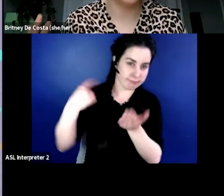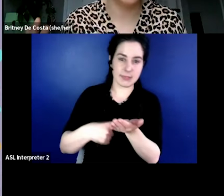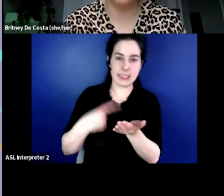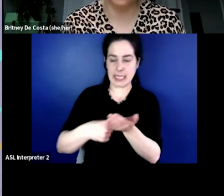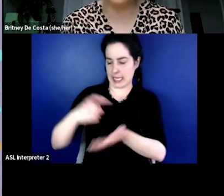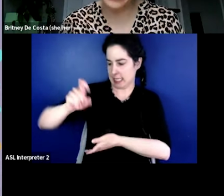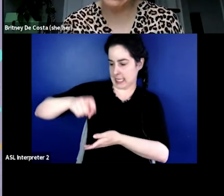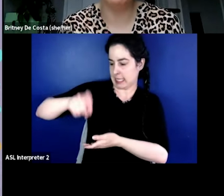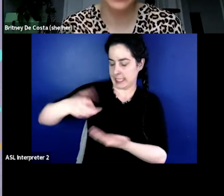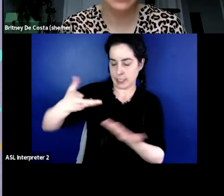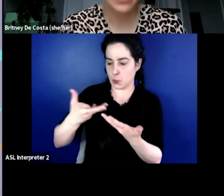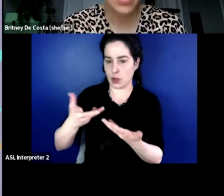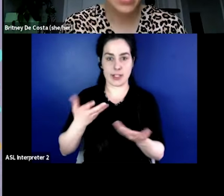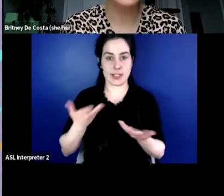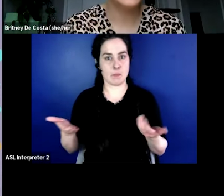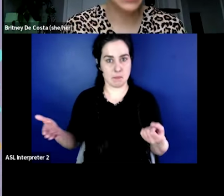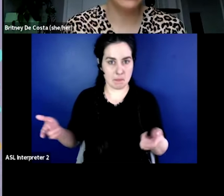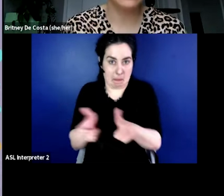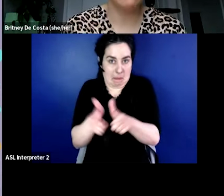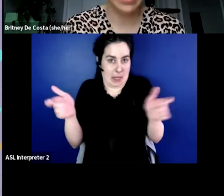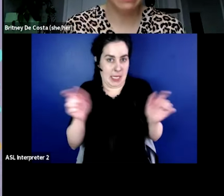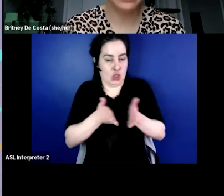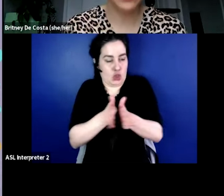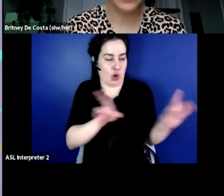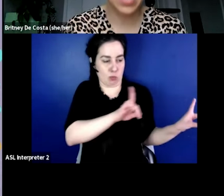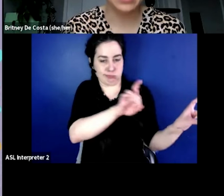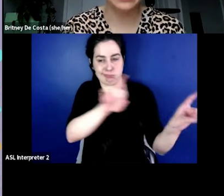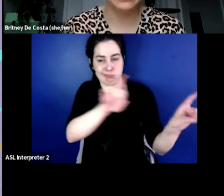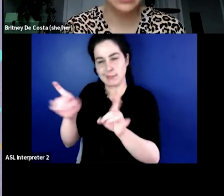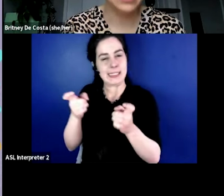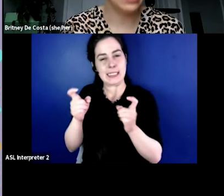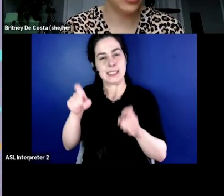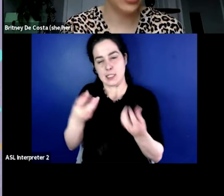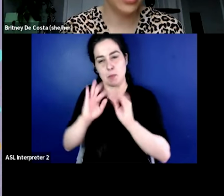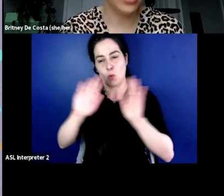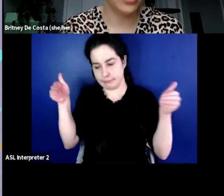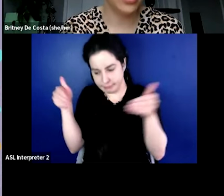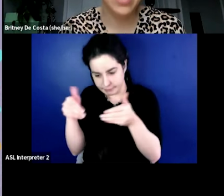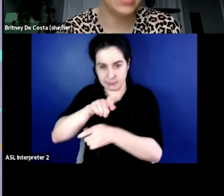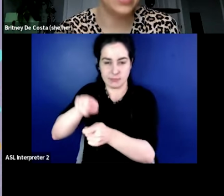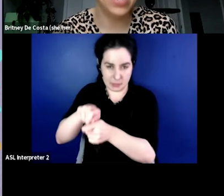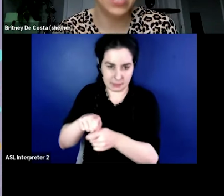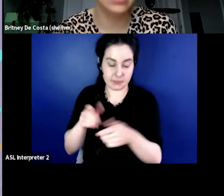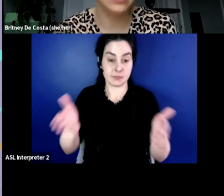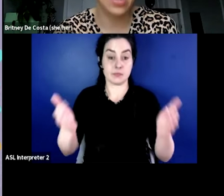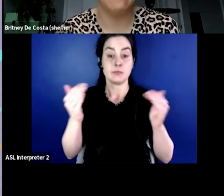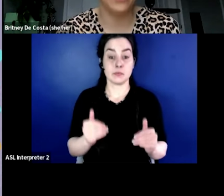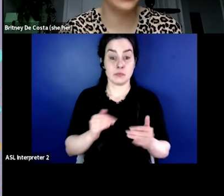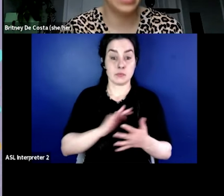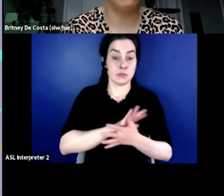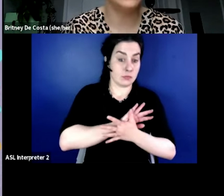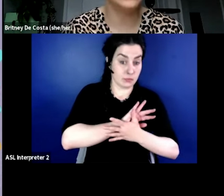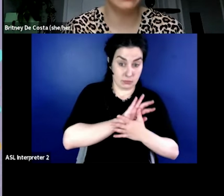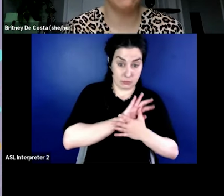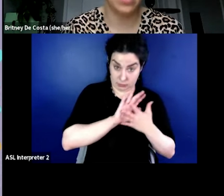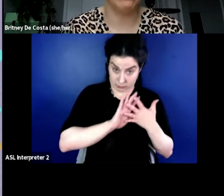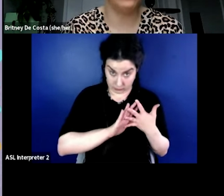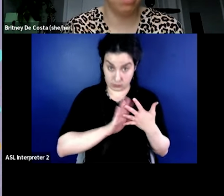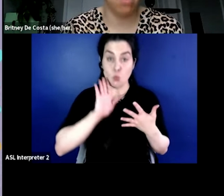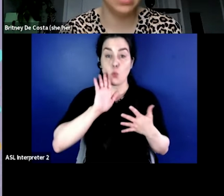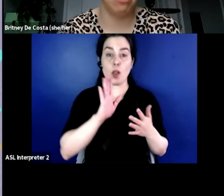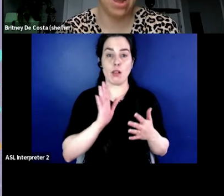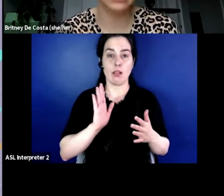broad national survey. And together, the environmental scan, the national survey, and the case studies are going to help us